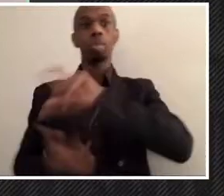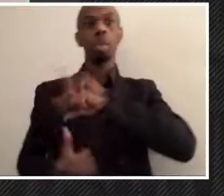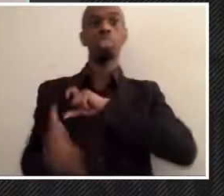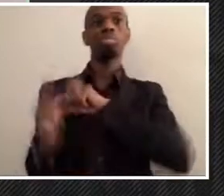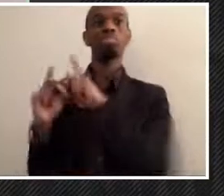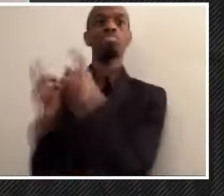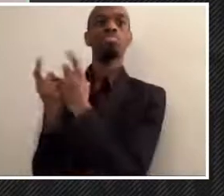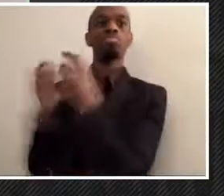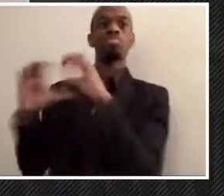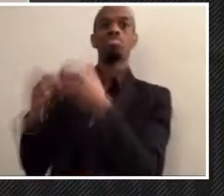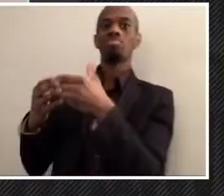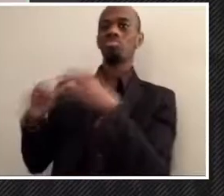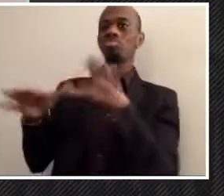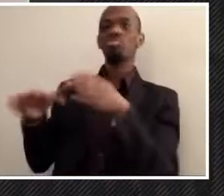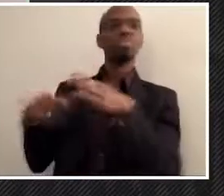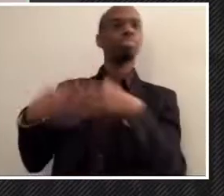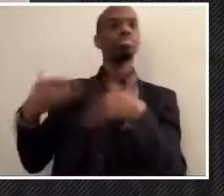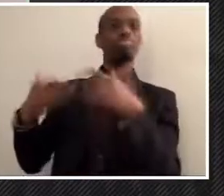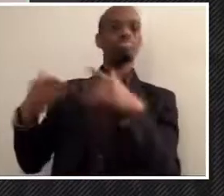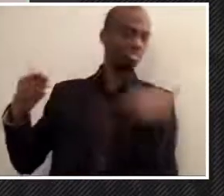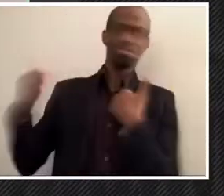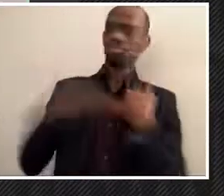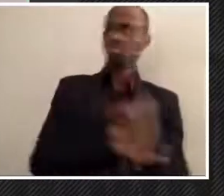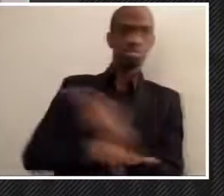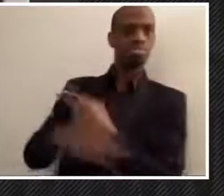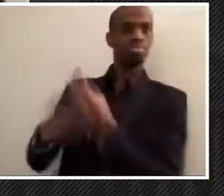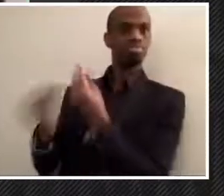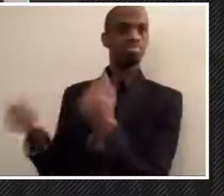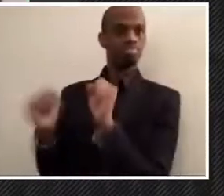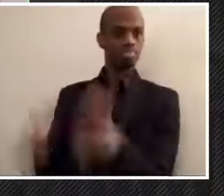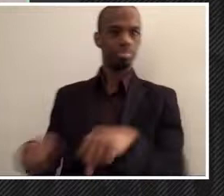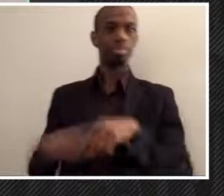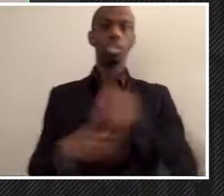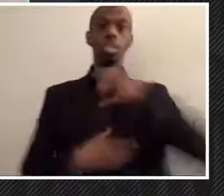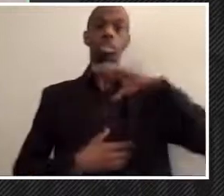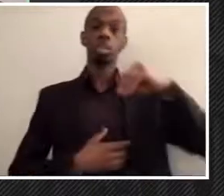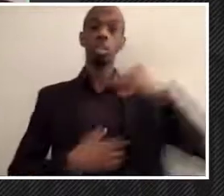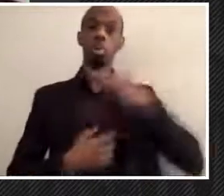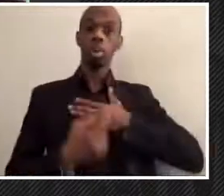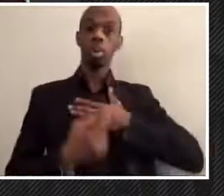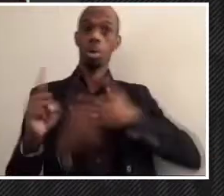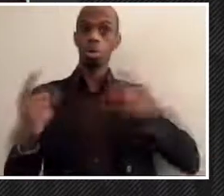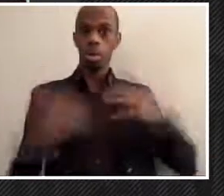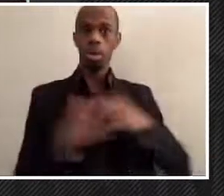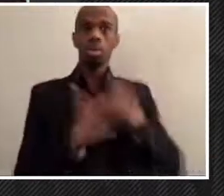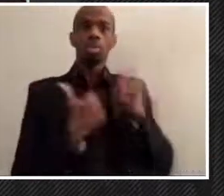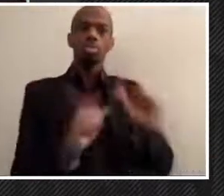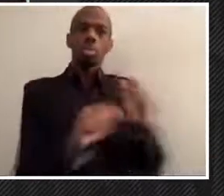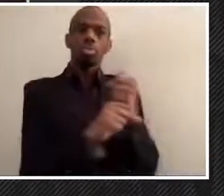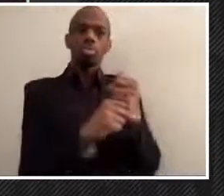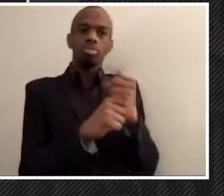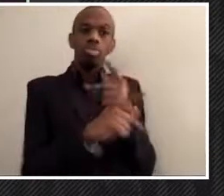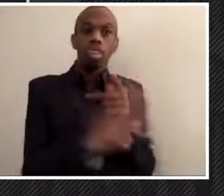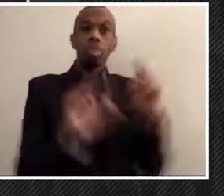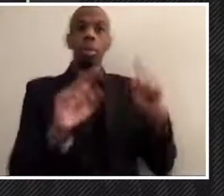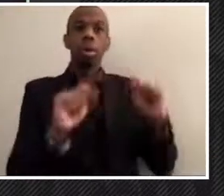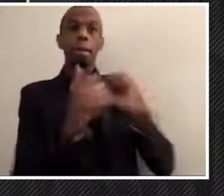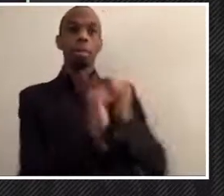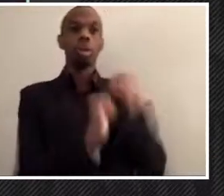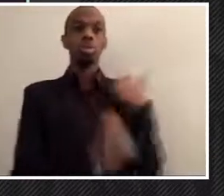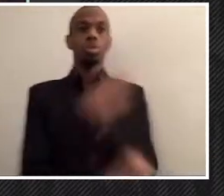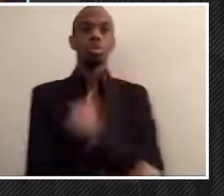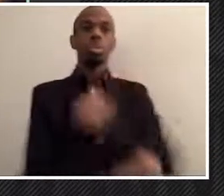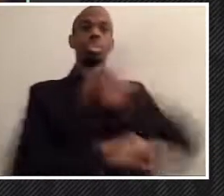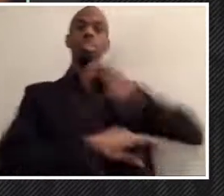has been or is going to be, is trying to figure out ways for us to get to that 50% decarceration